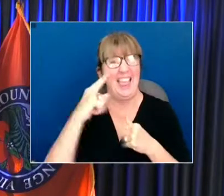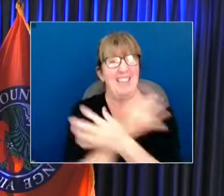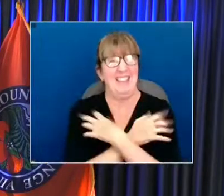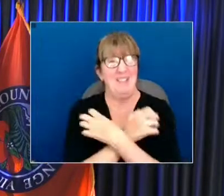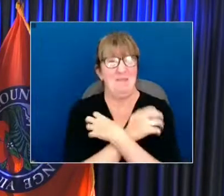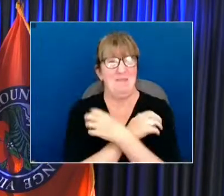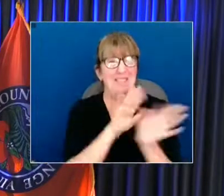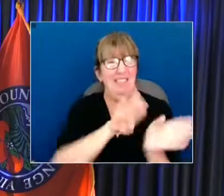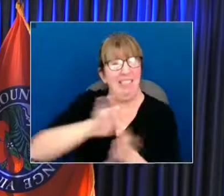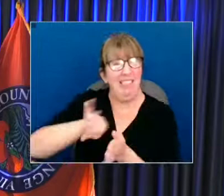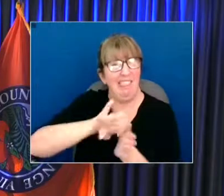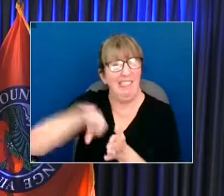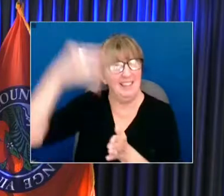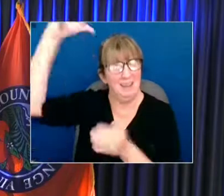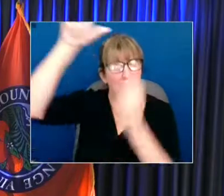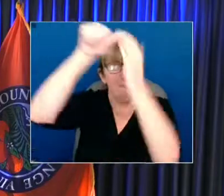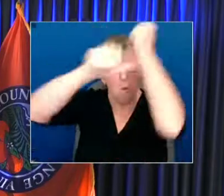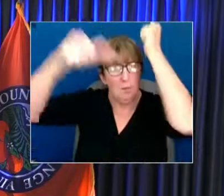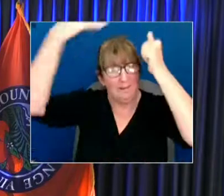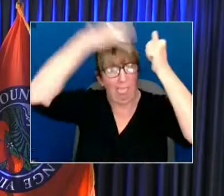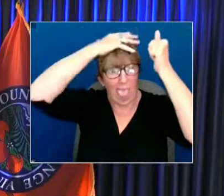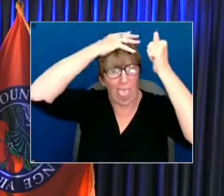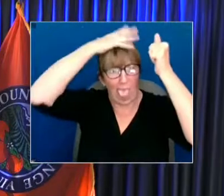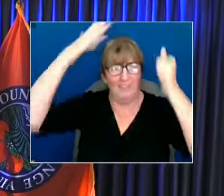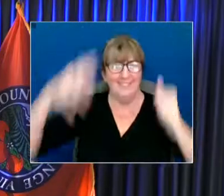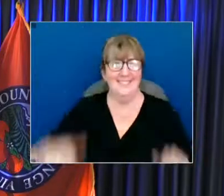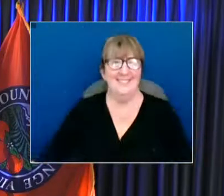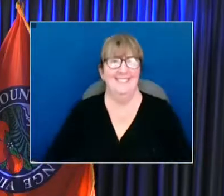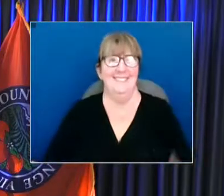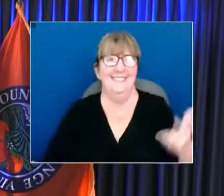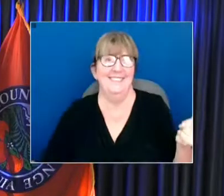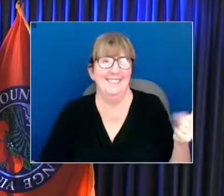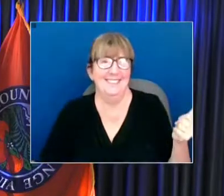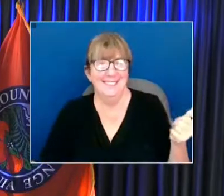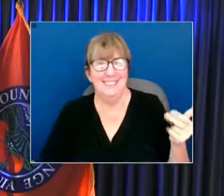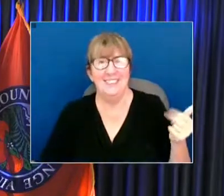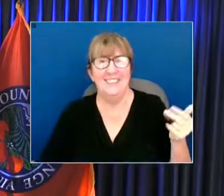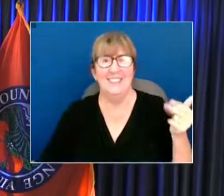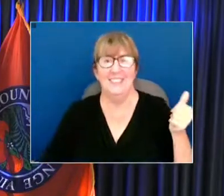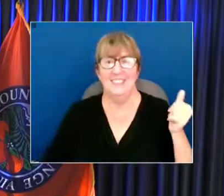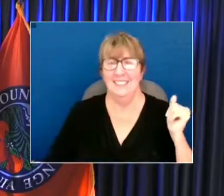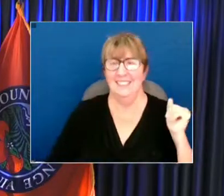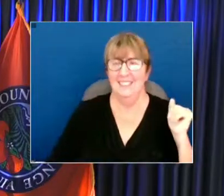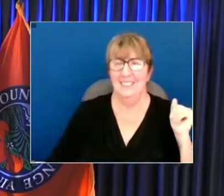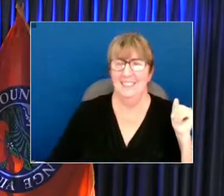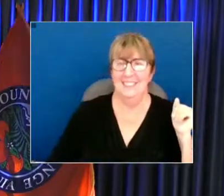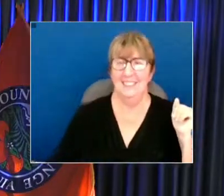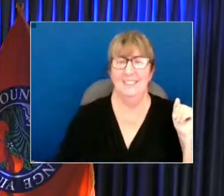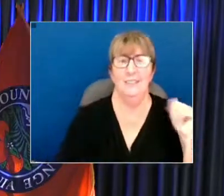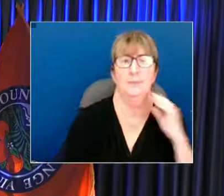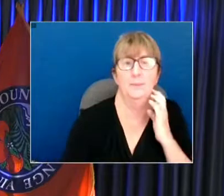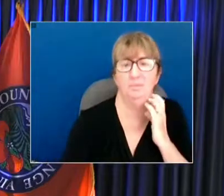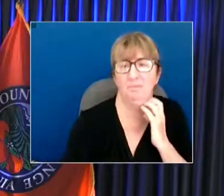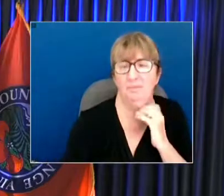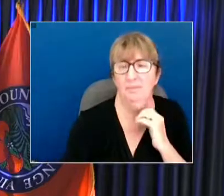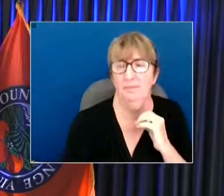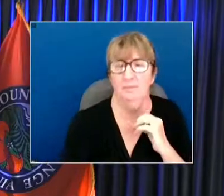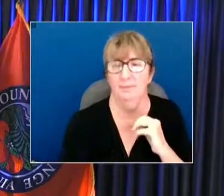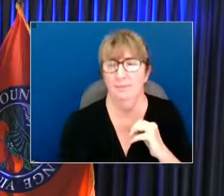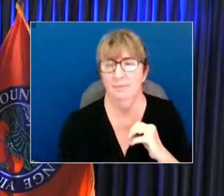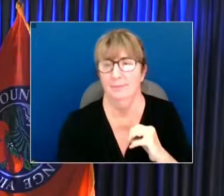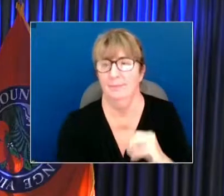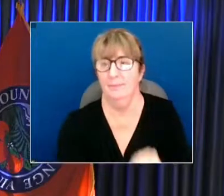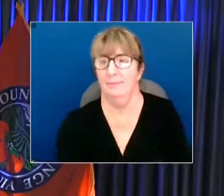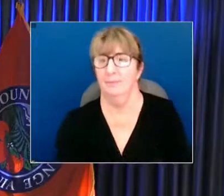gonna look like the bear's pooping on my head. Nobody's gonna see it. You know what? Actually, yeah, that